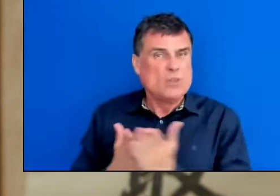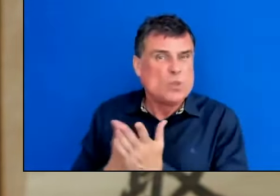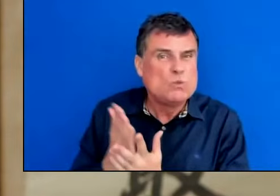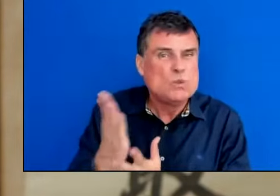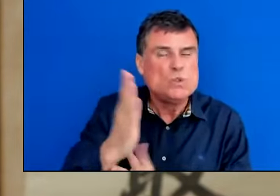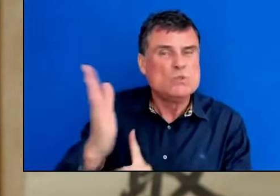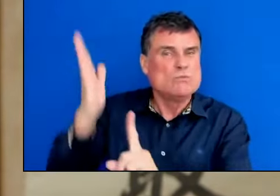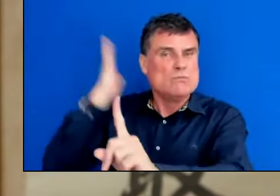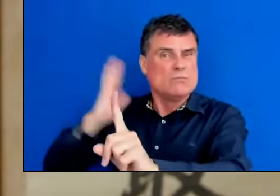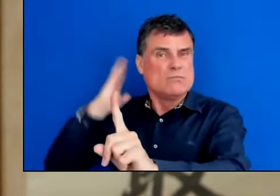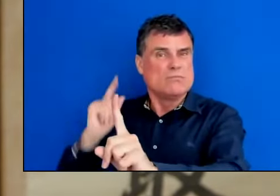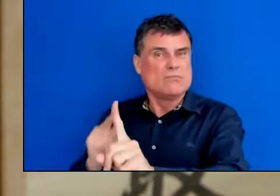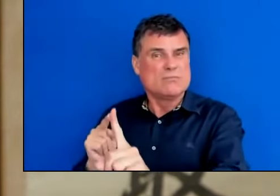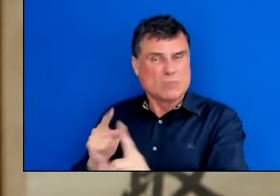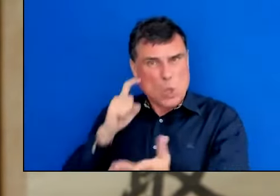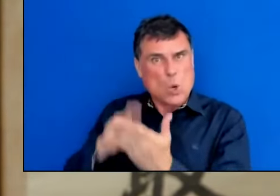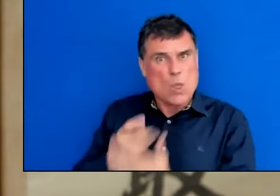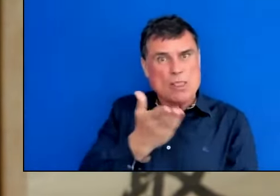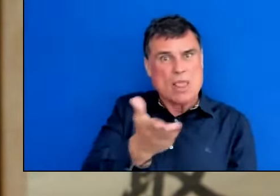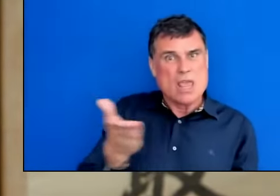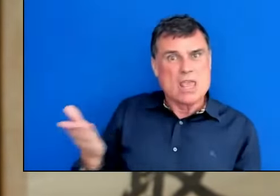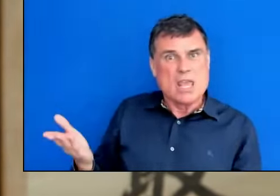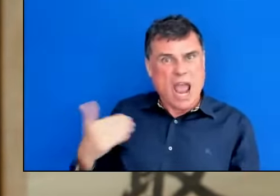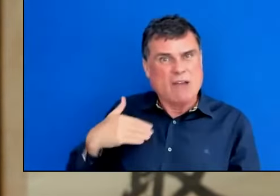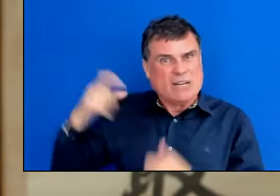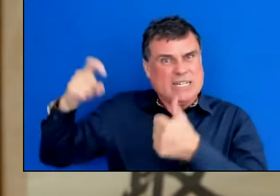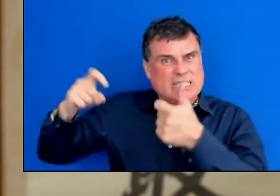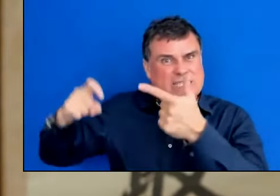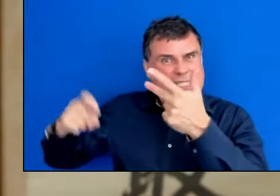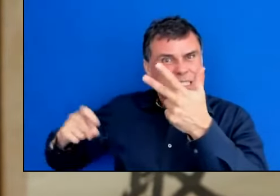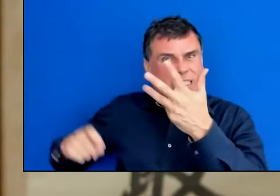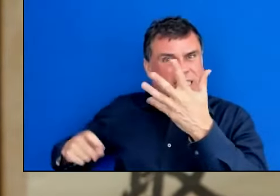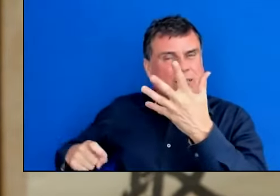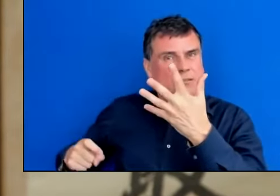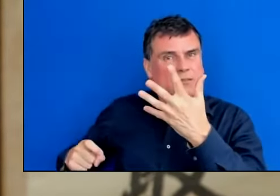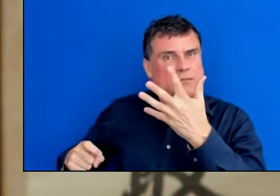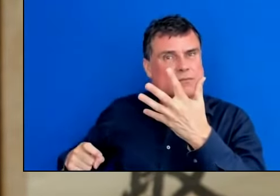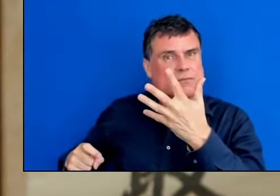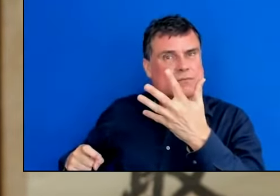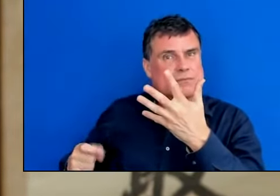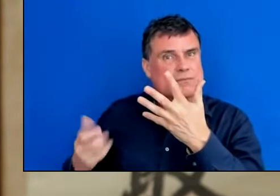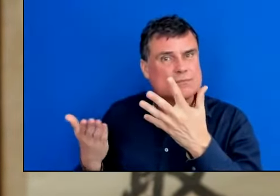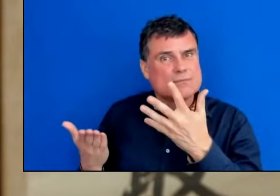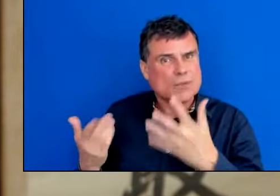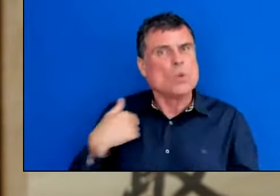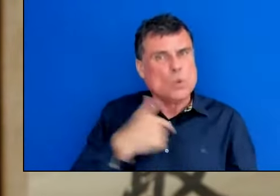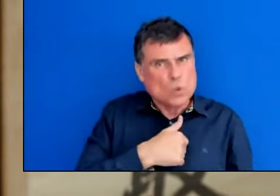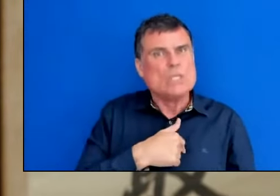and we have concluded there are great needs with our seniors in this population.